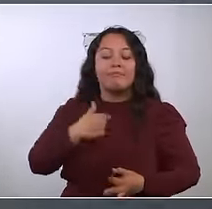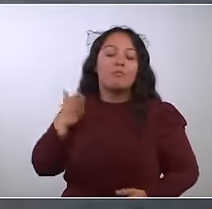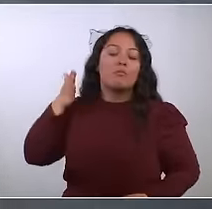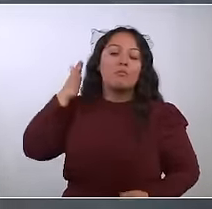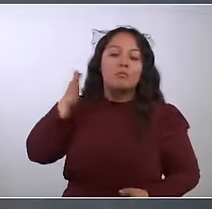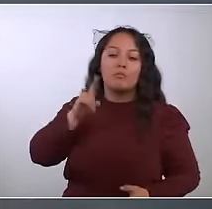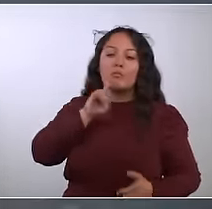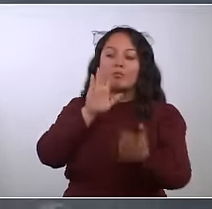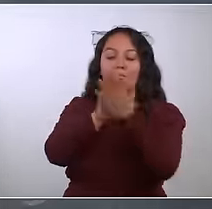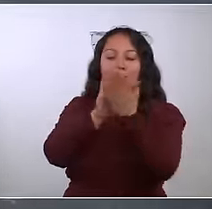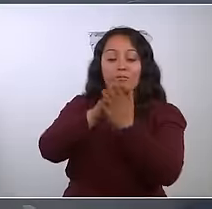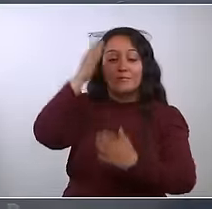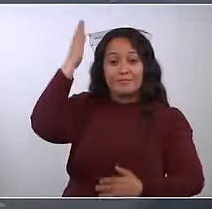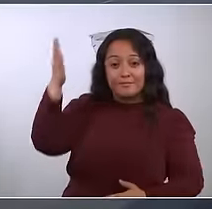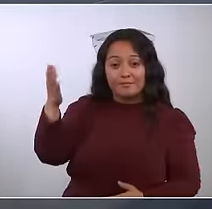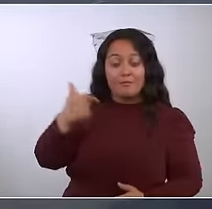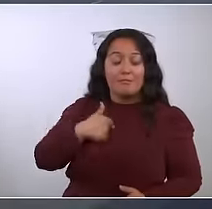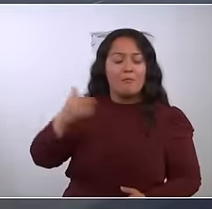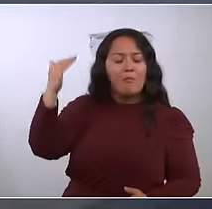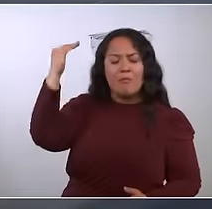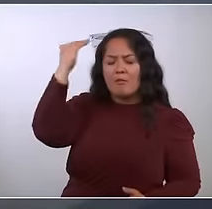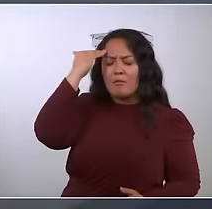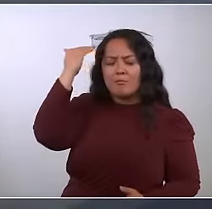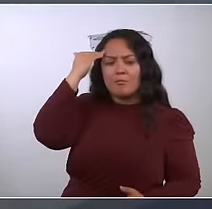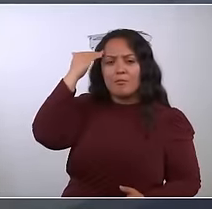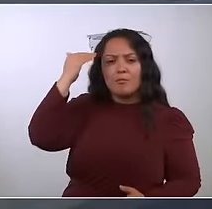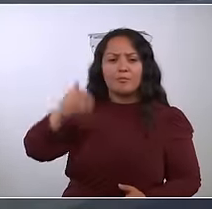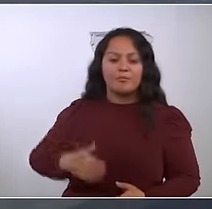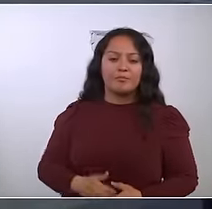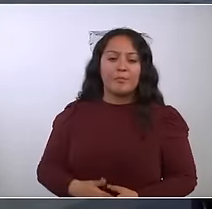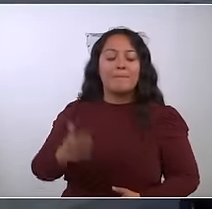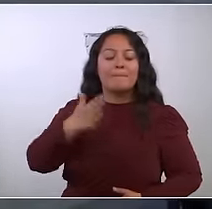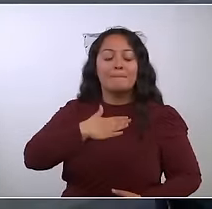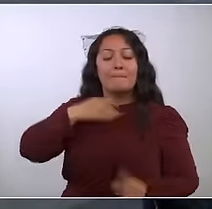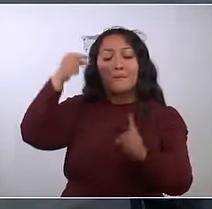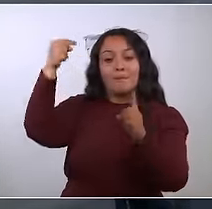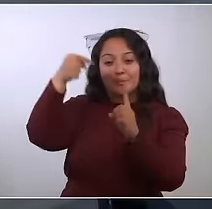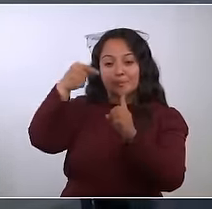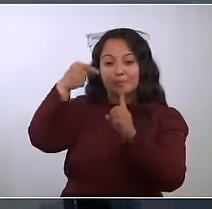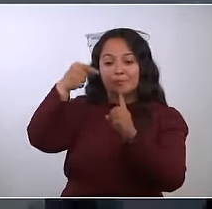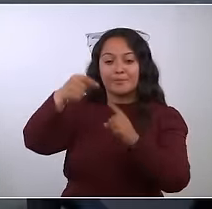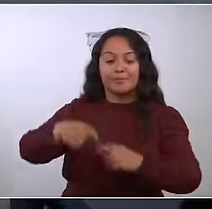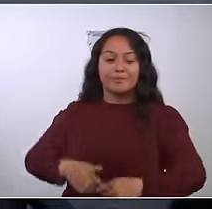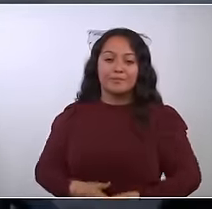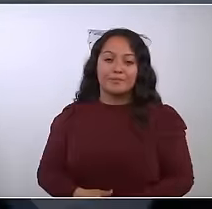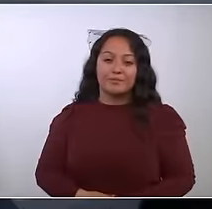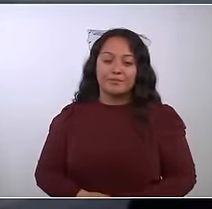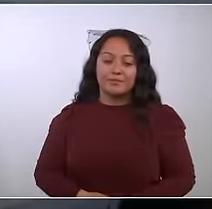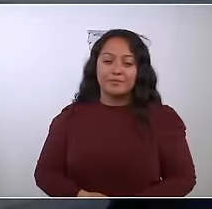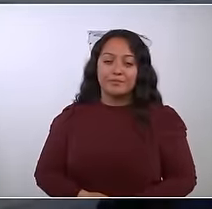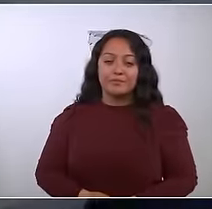alabar. I know yo my mission. Mi misión.